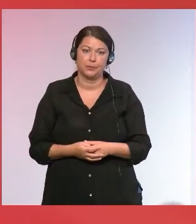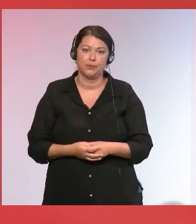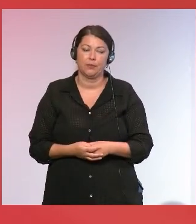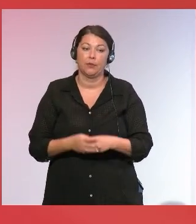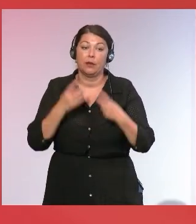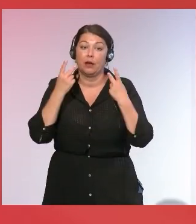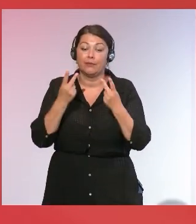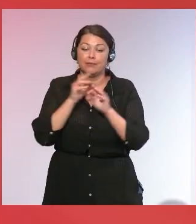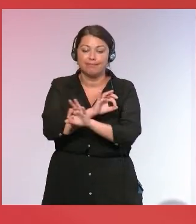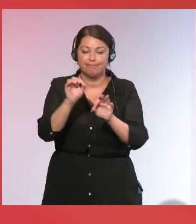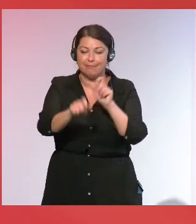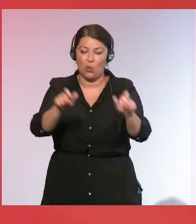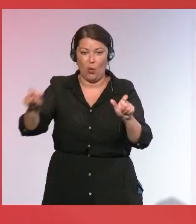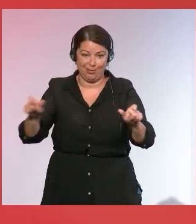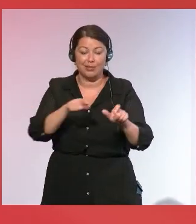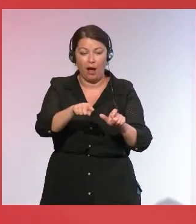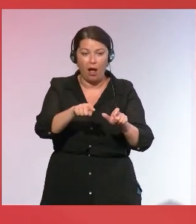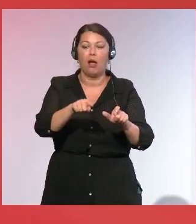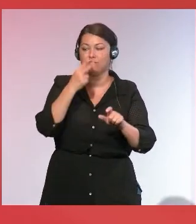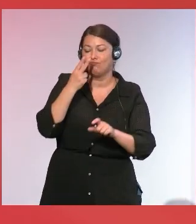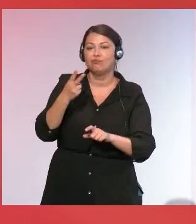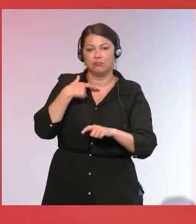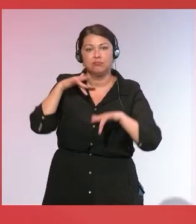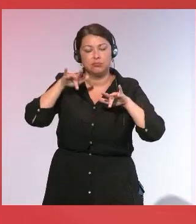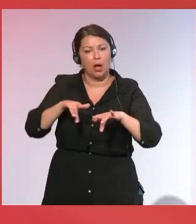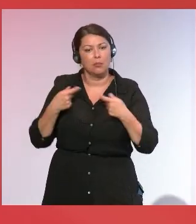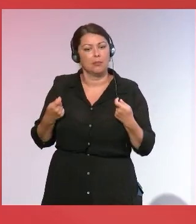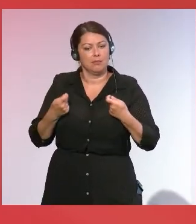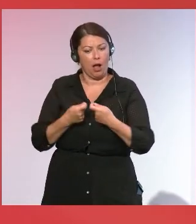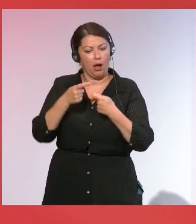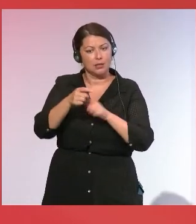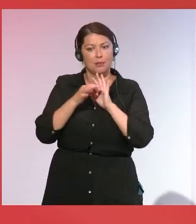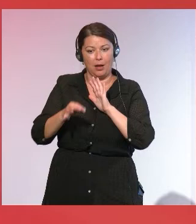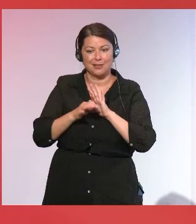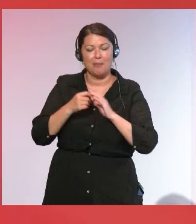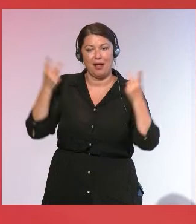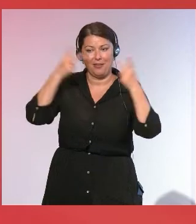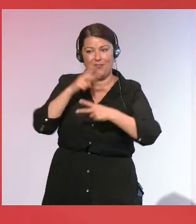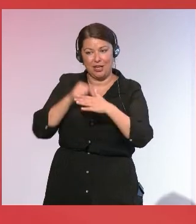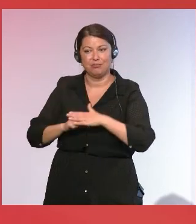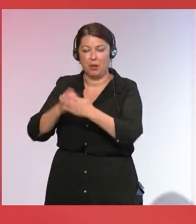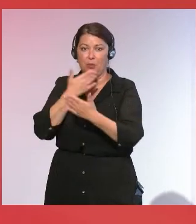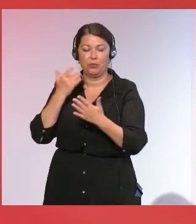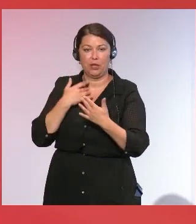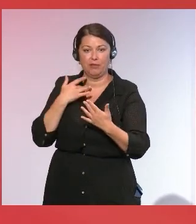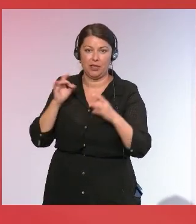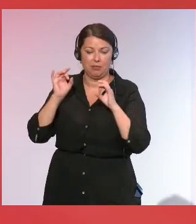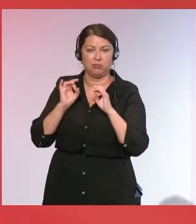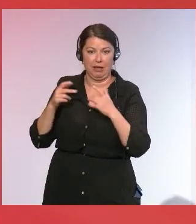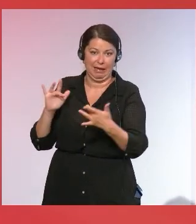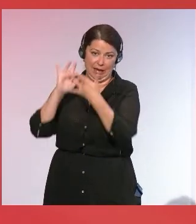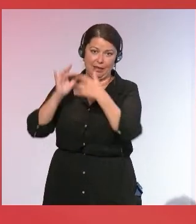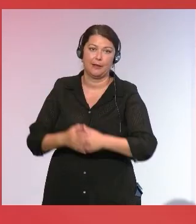afterwards. So that's a thing to keep an eye on. And if we look at the health co-benefits